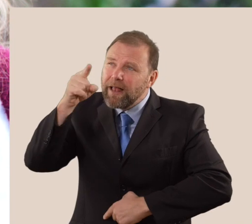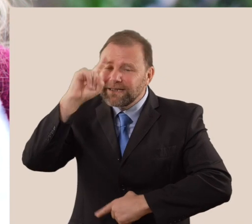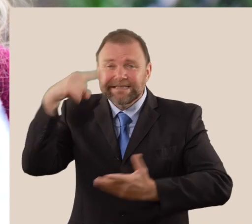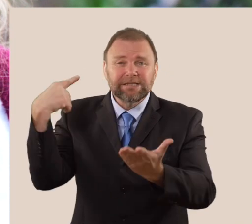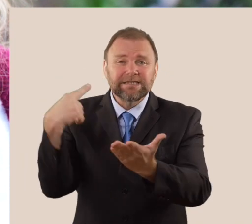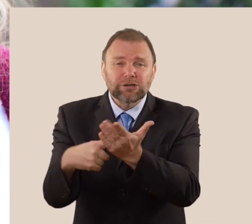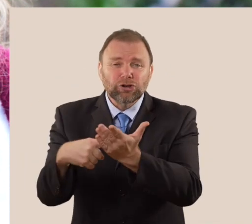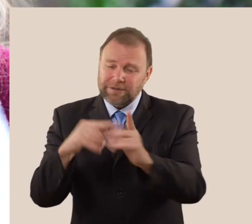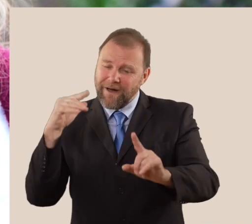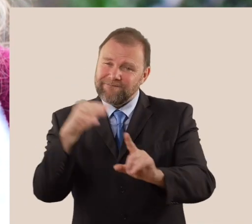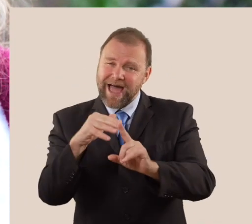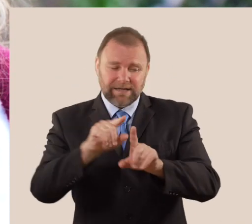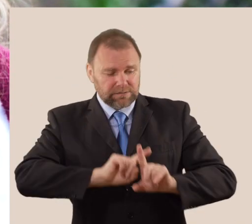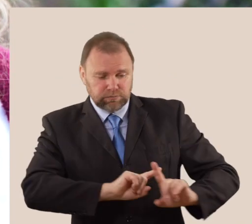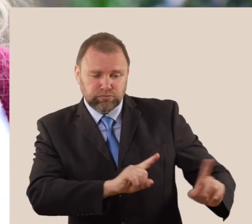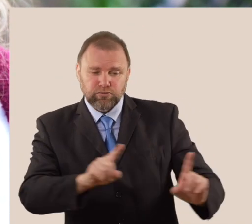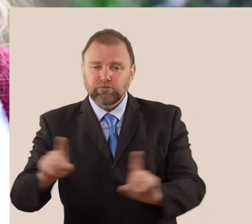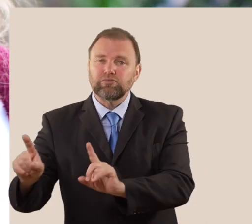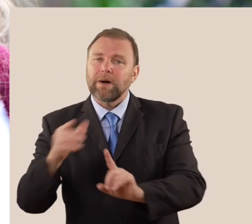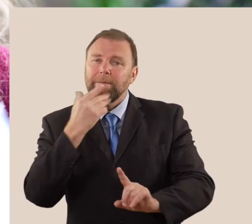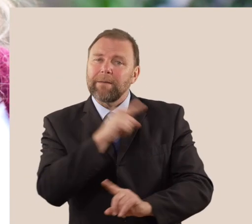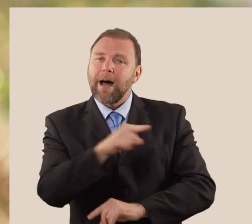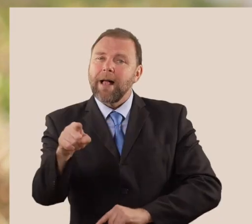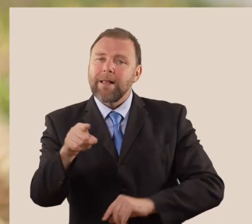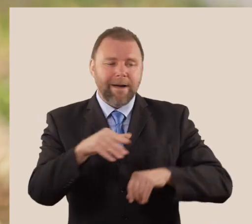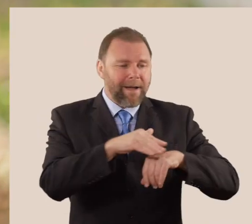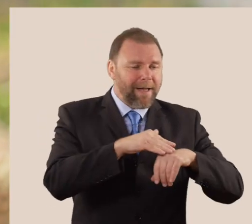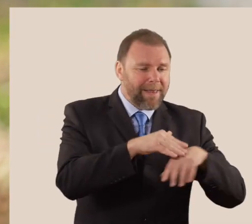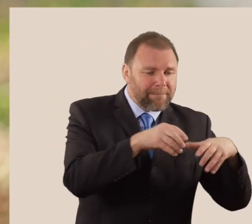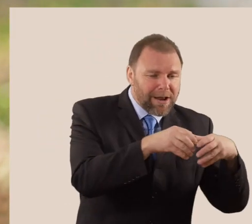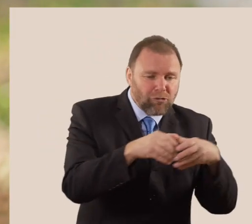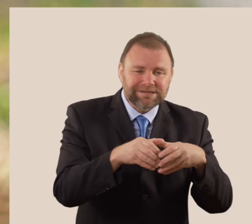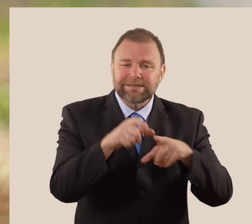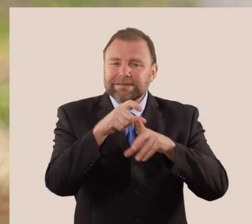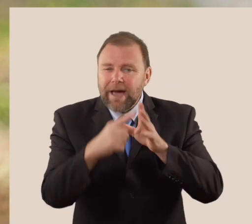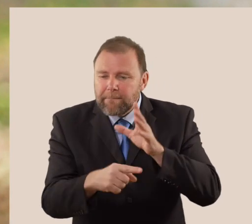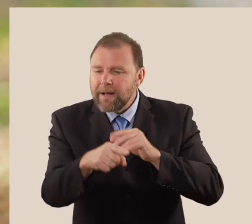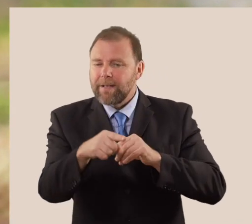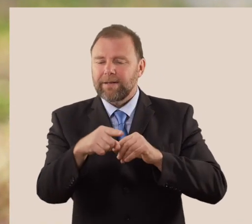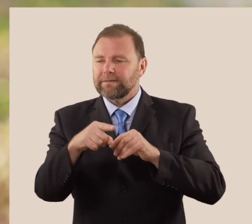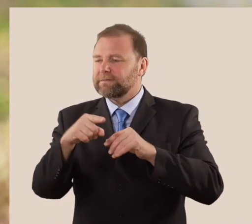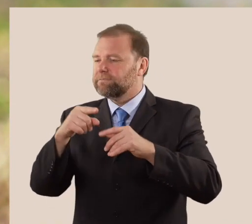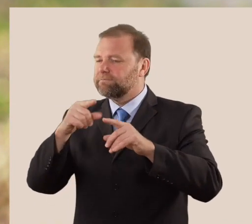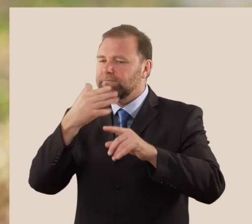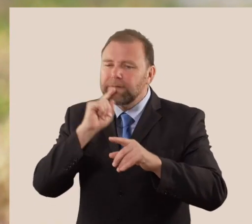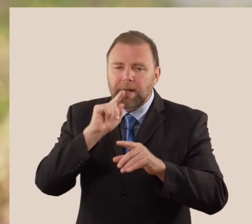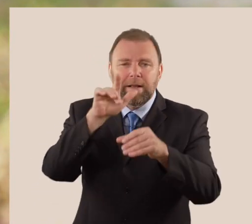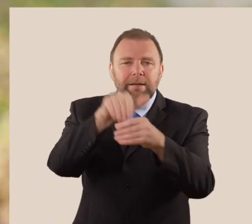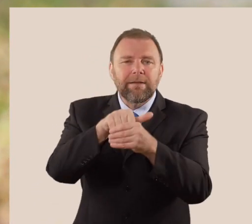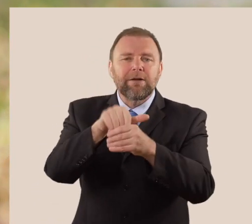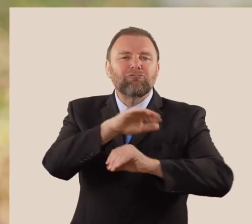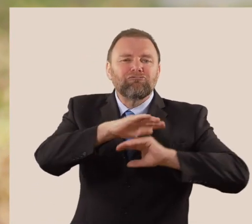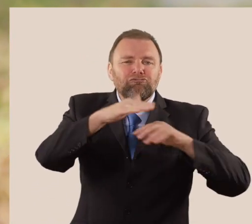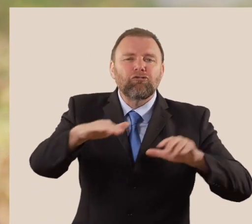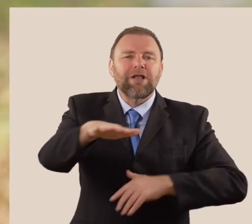the impact that their decisions have on a wide range of people, whether that be ethnic minority people, disabled